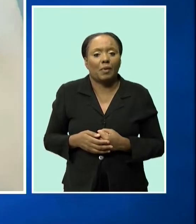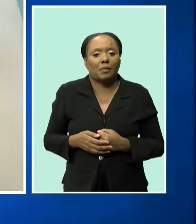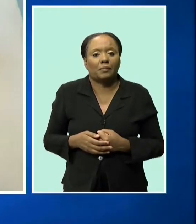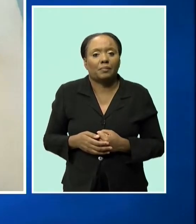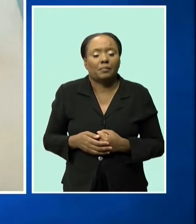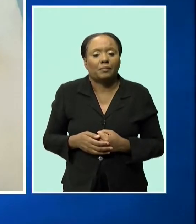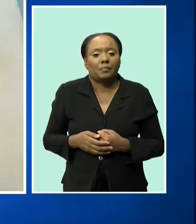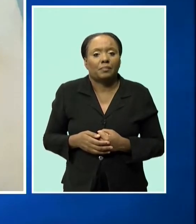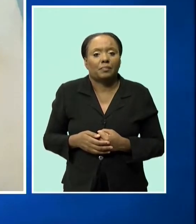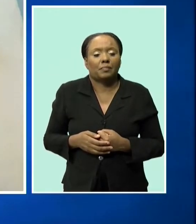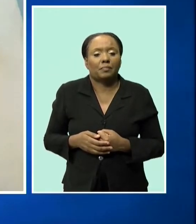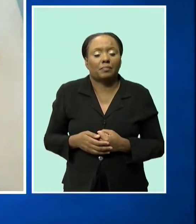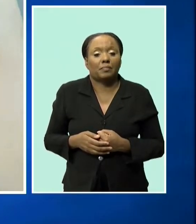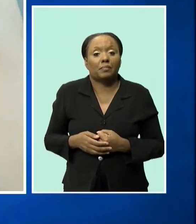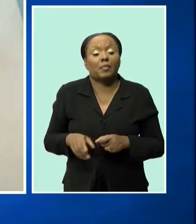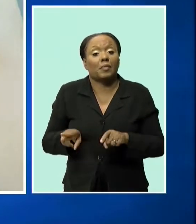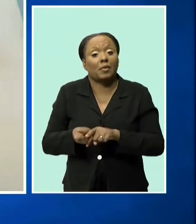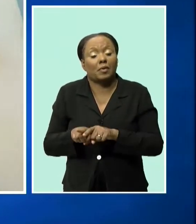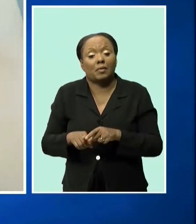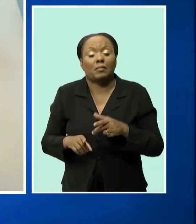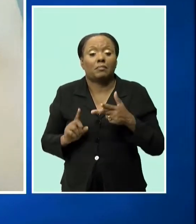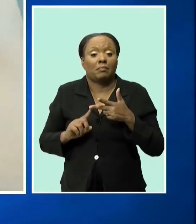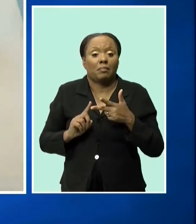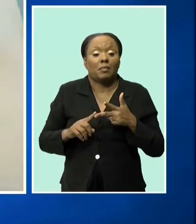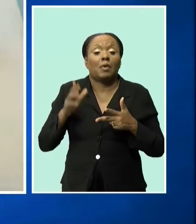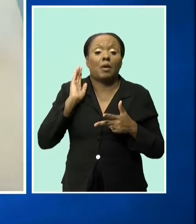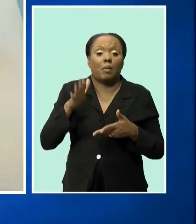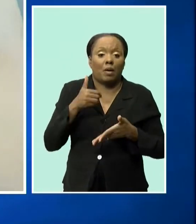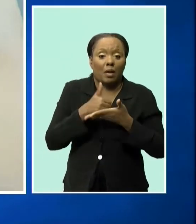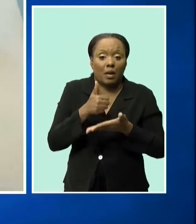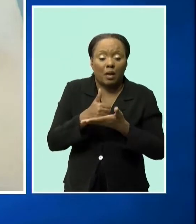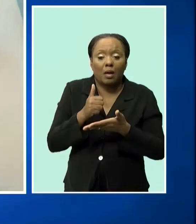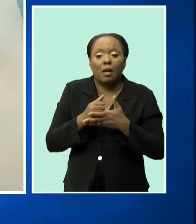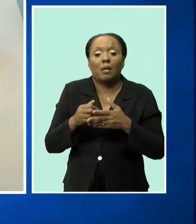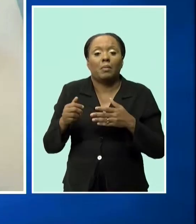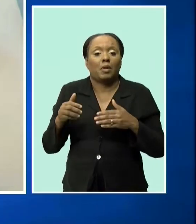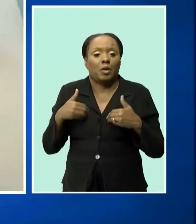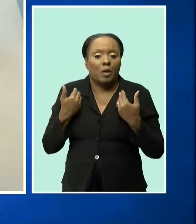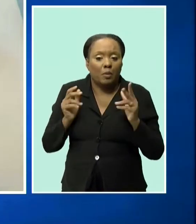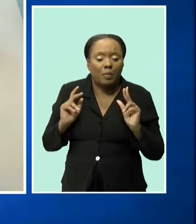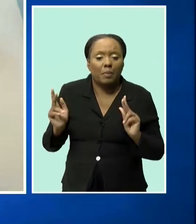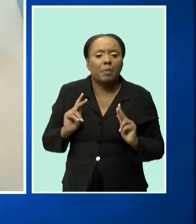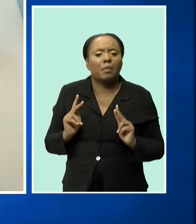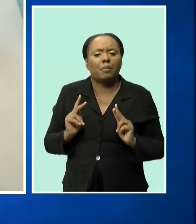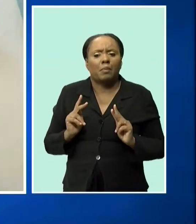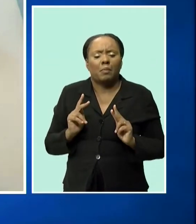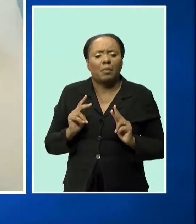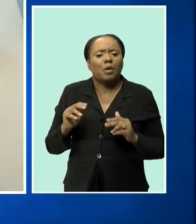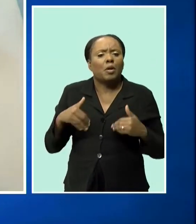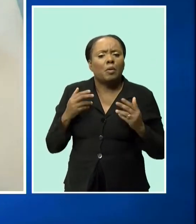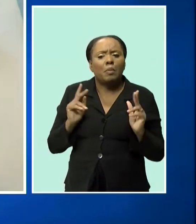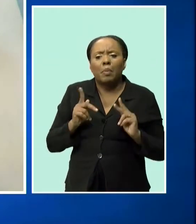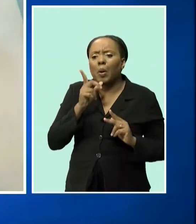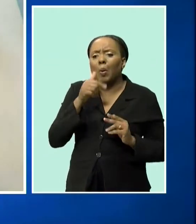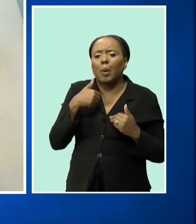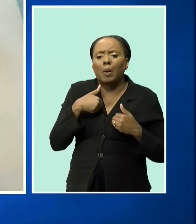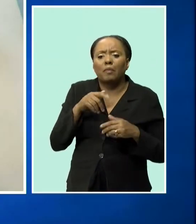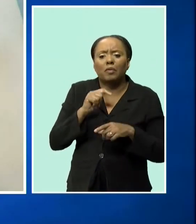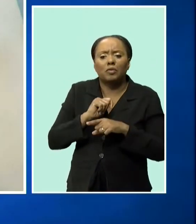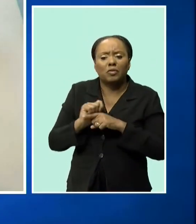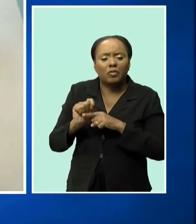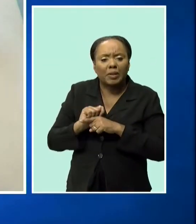have trained to do installations. And therefore, a lot of young people will get a chance to get a